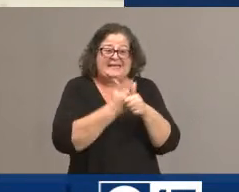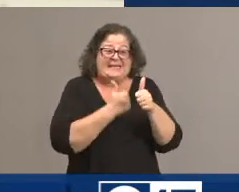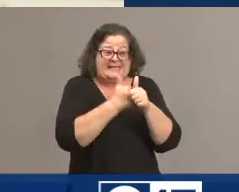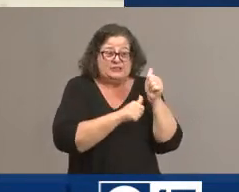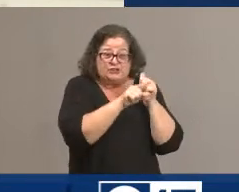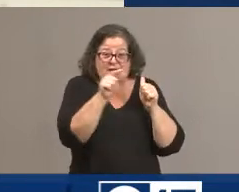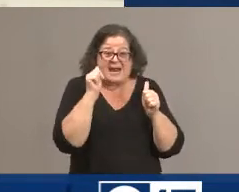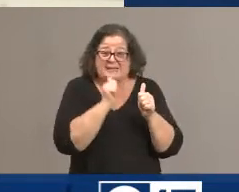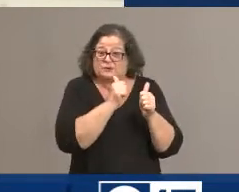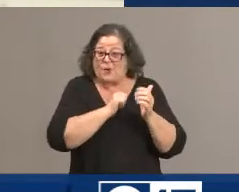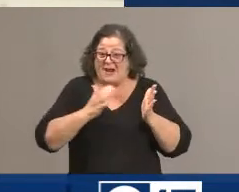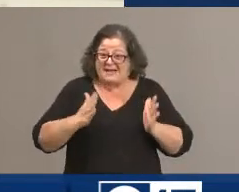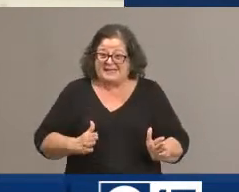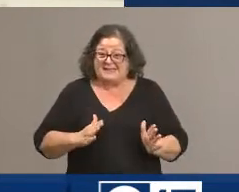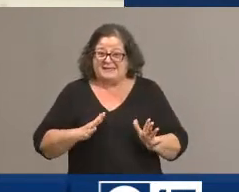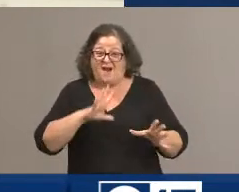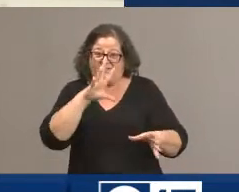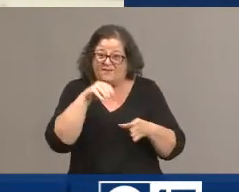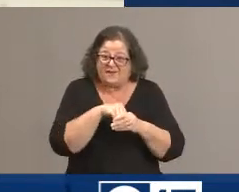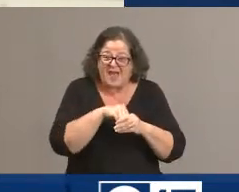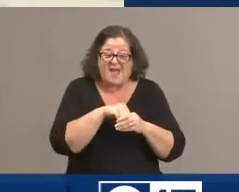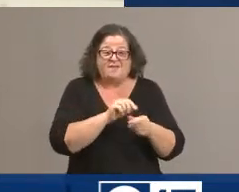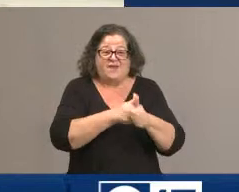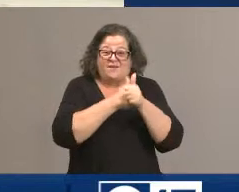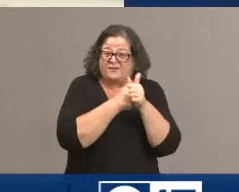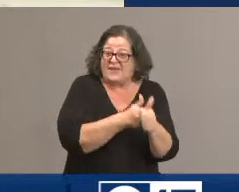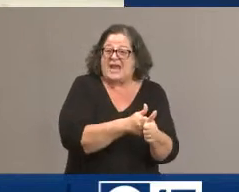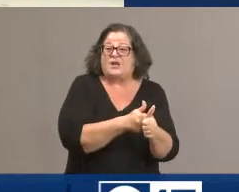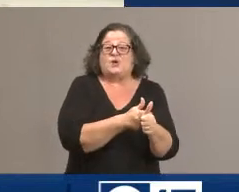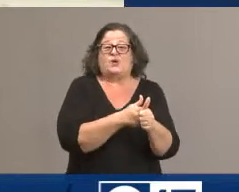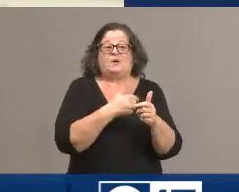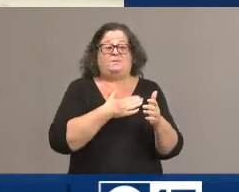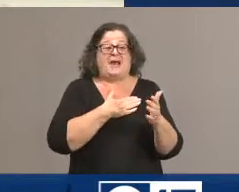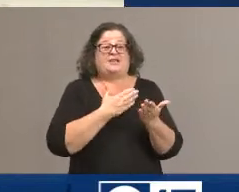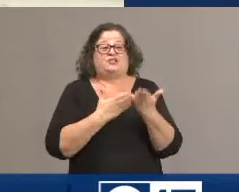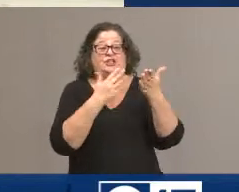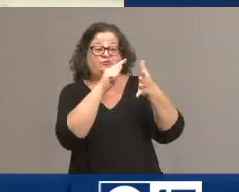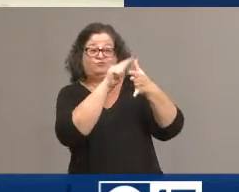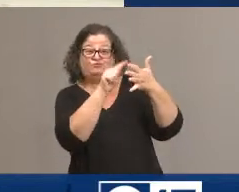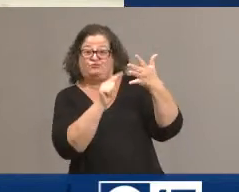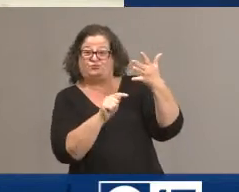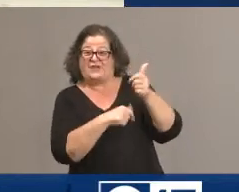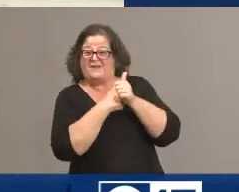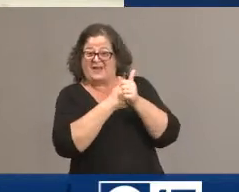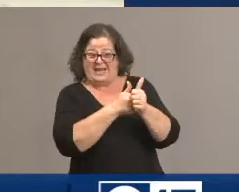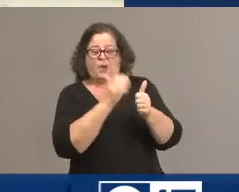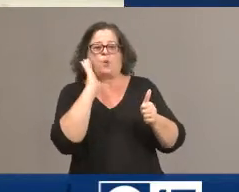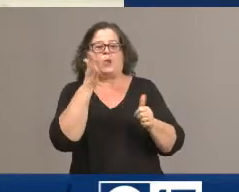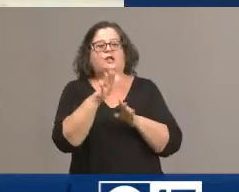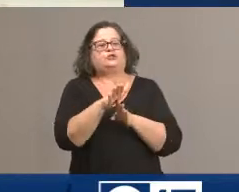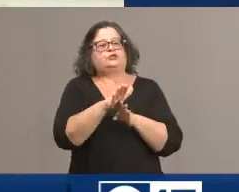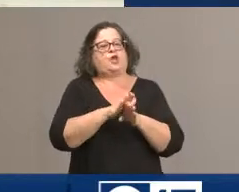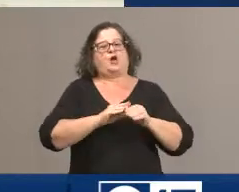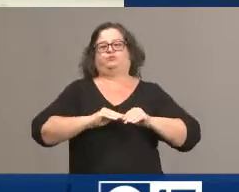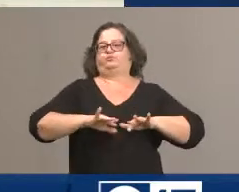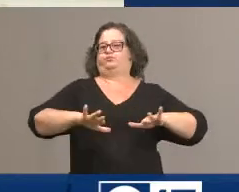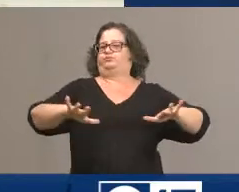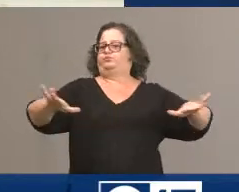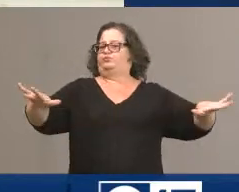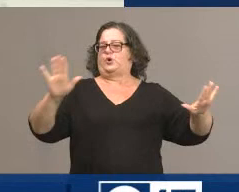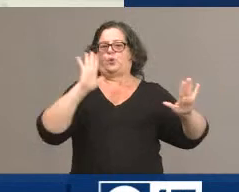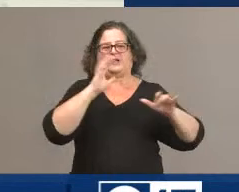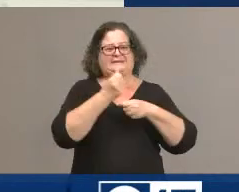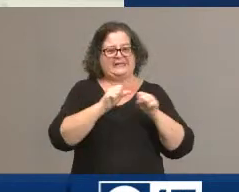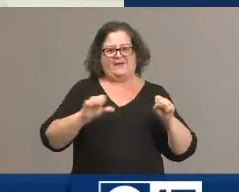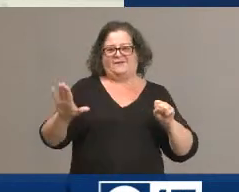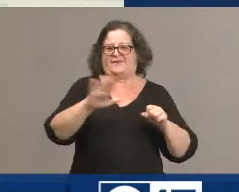we'll slow this spread, we'll save lives along the way, and we'll see it reflected in this data. Of